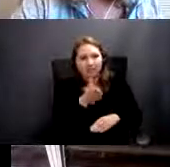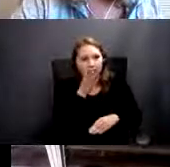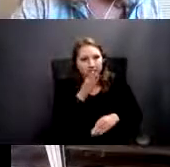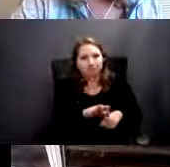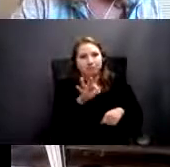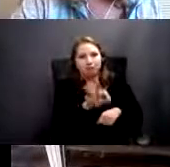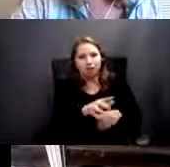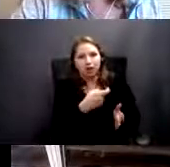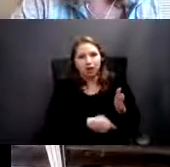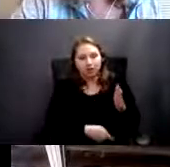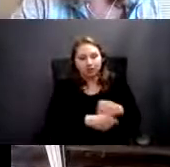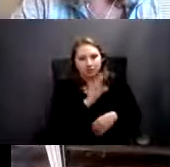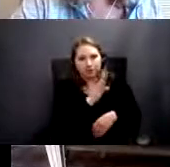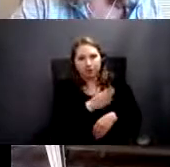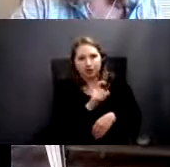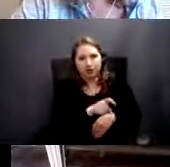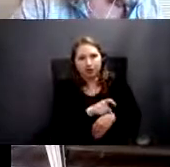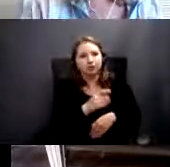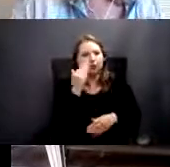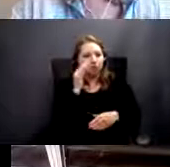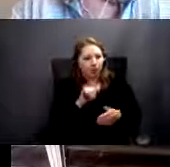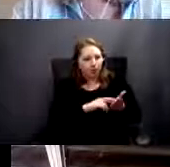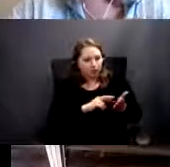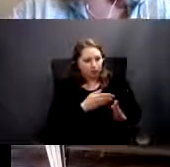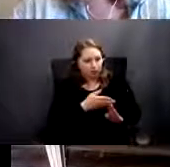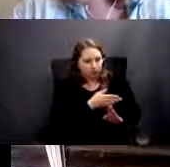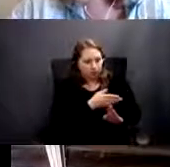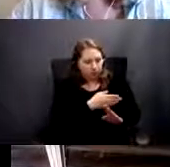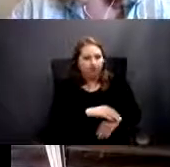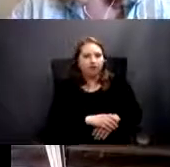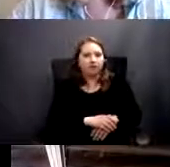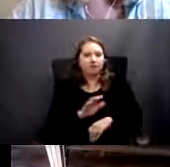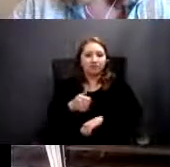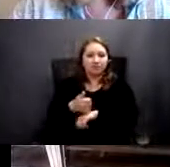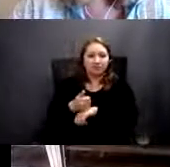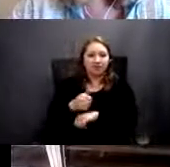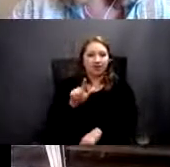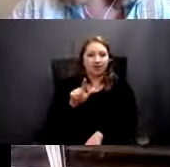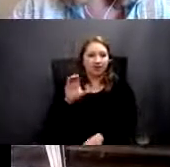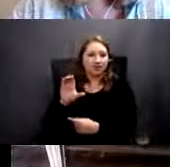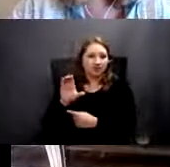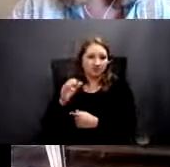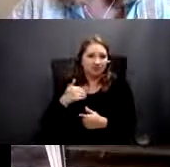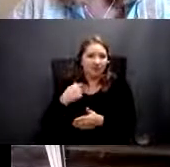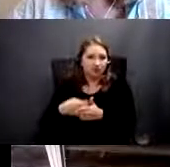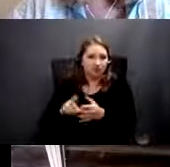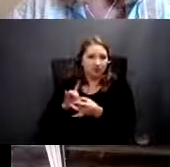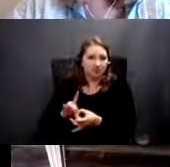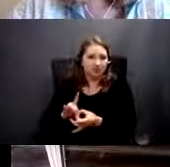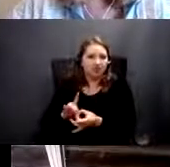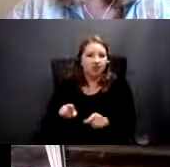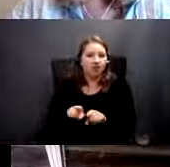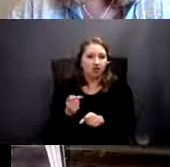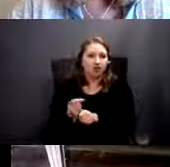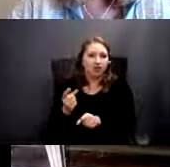is, doing that research. There's a cost to creating your LLC. And there's a yearly cost for